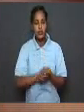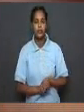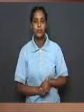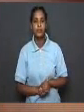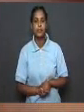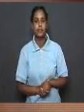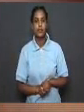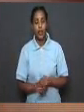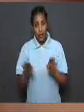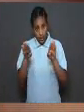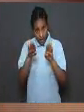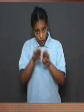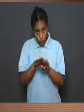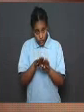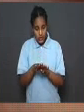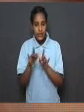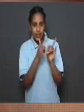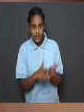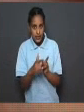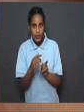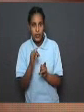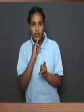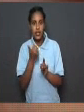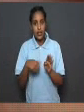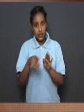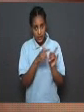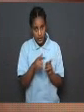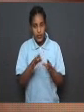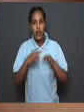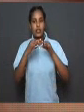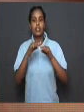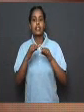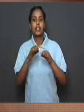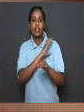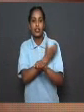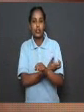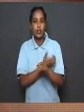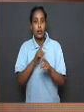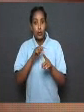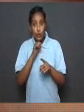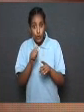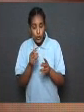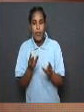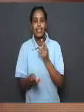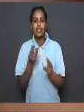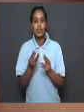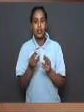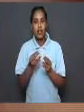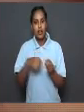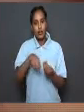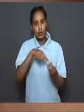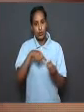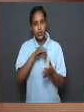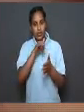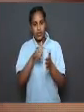surroundings. A closed system is a system that transfers energy, but not mass,